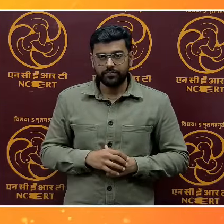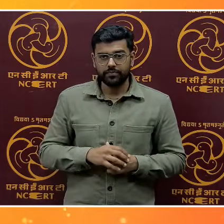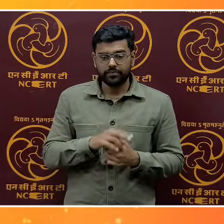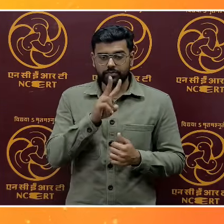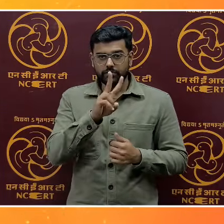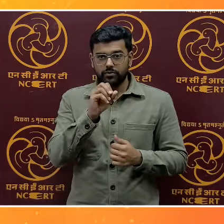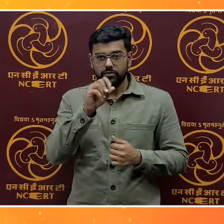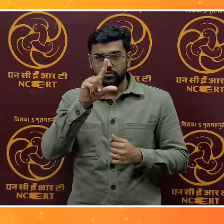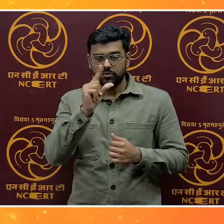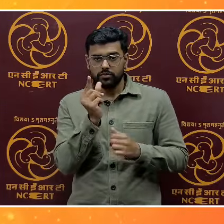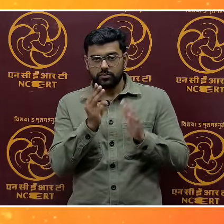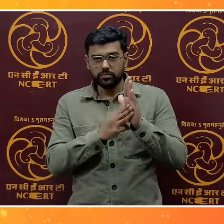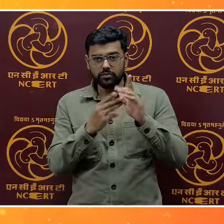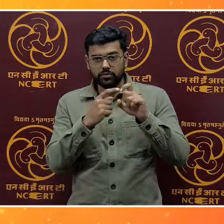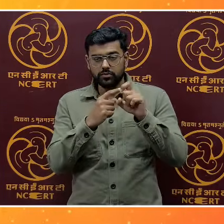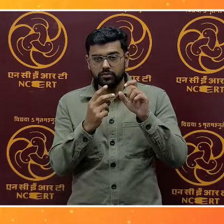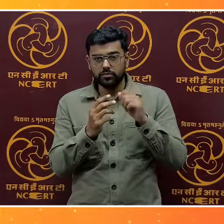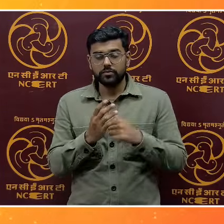volume is